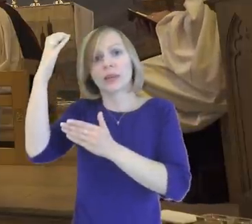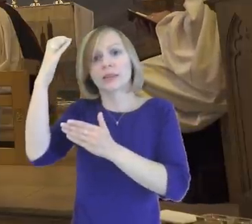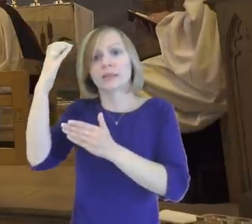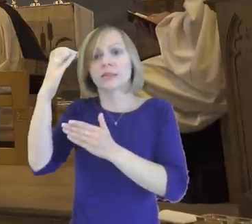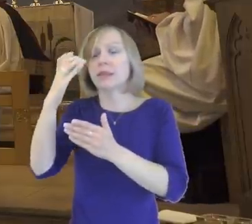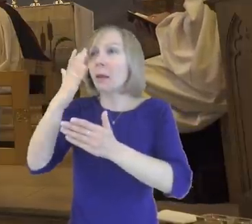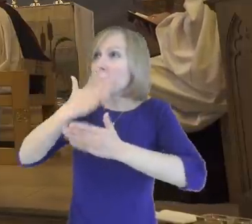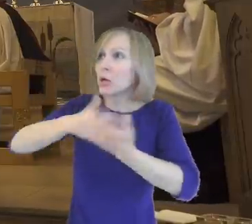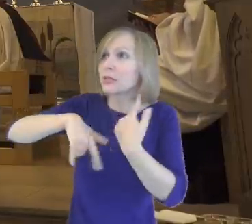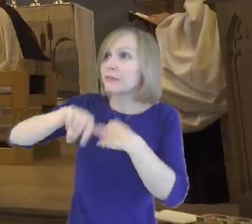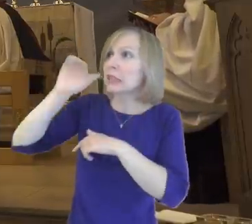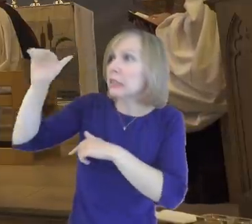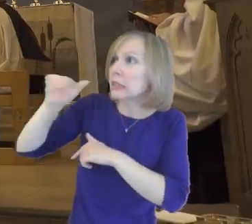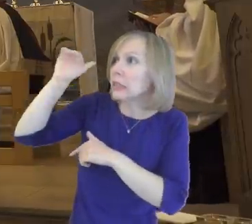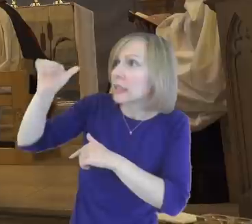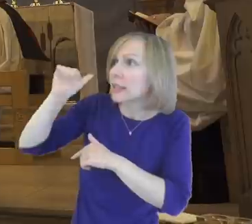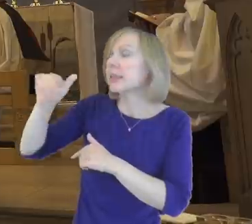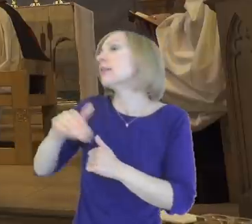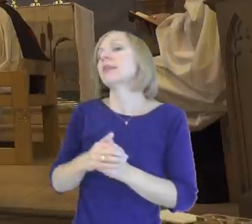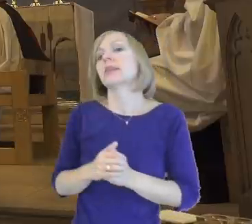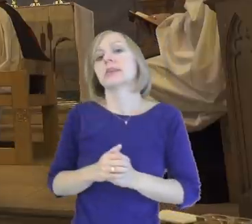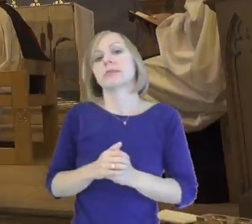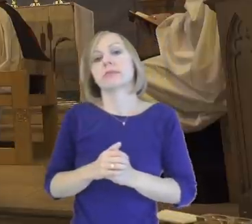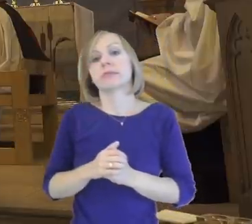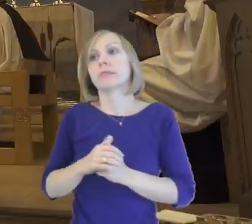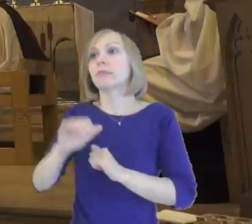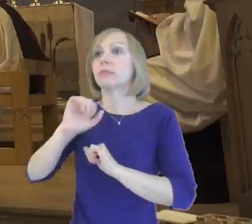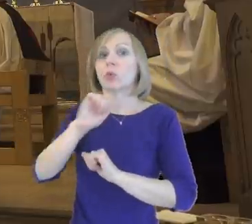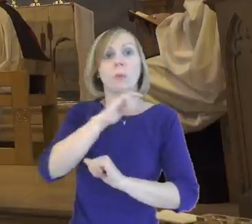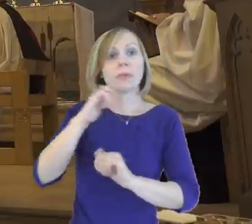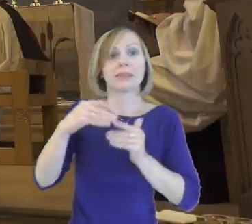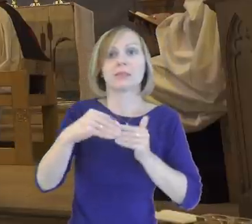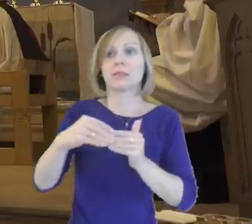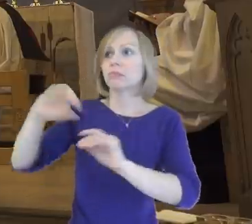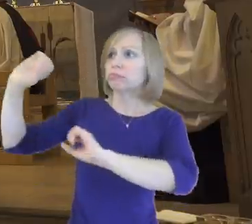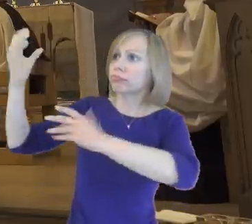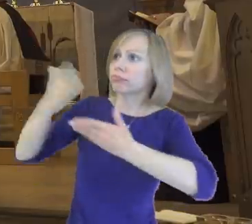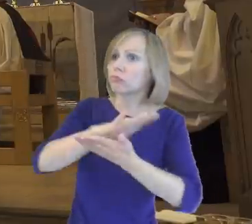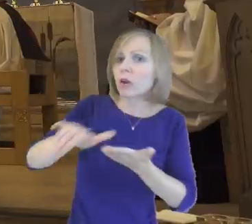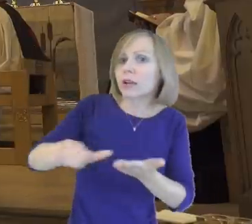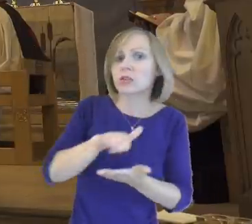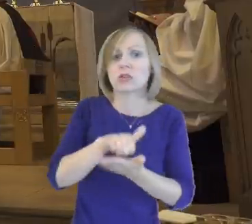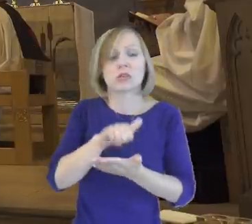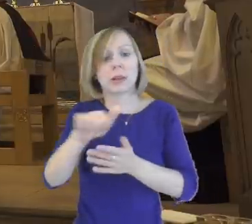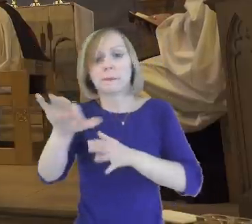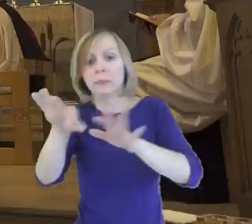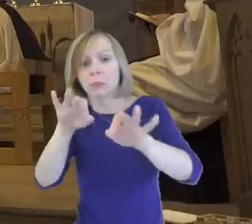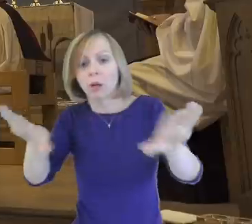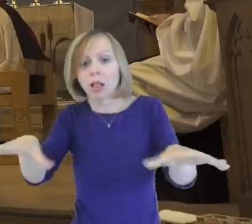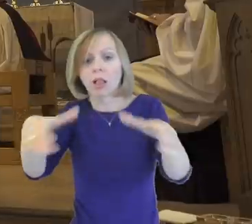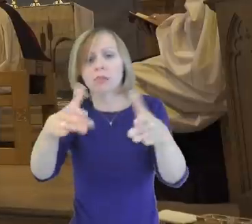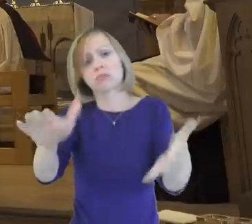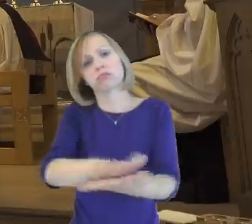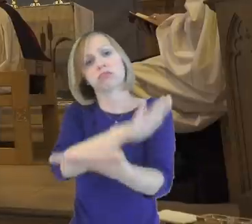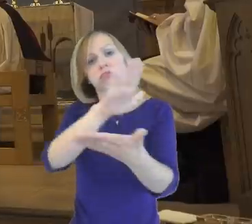hear us when we call upon thee. Endue thy ministers with righteousness, and make thy chosen people joyful. O